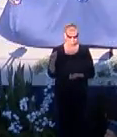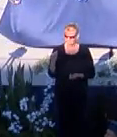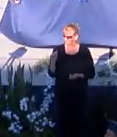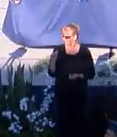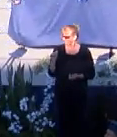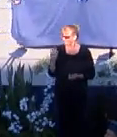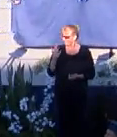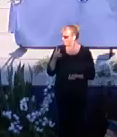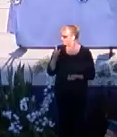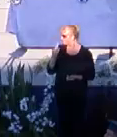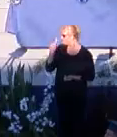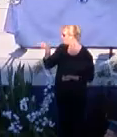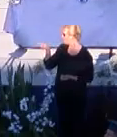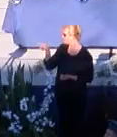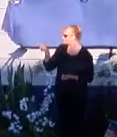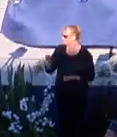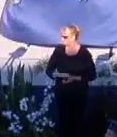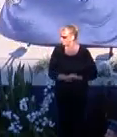There you are, Rosa.